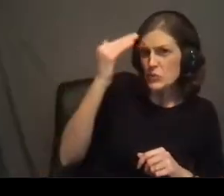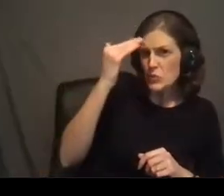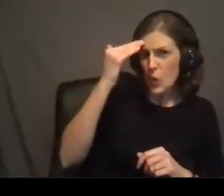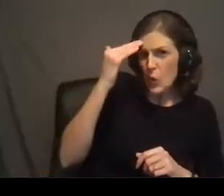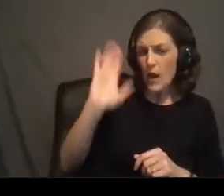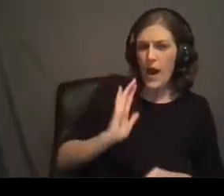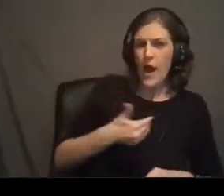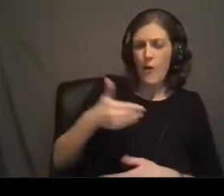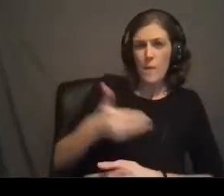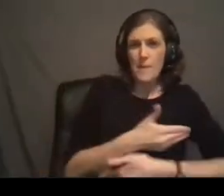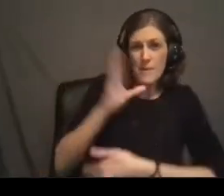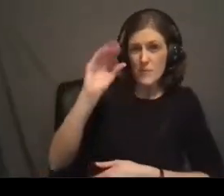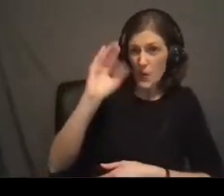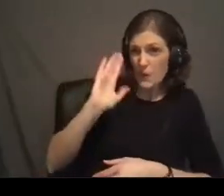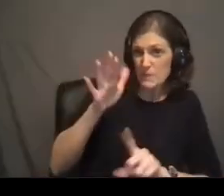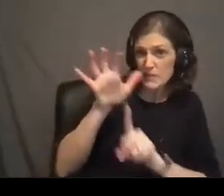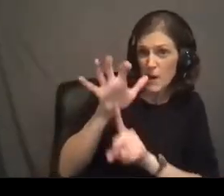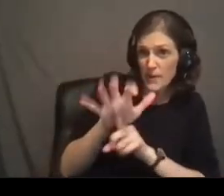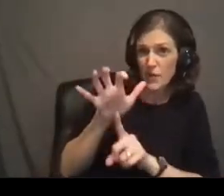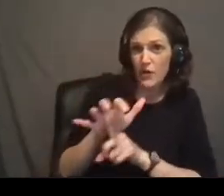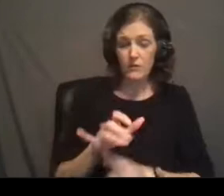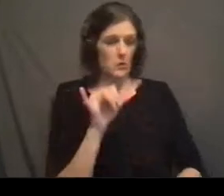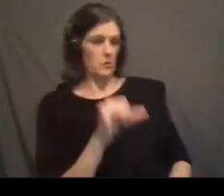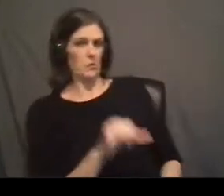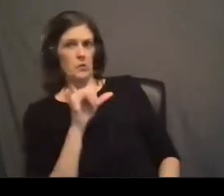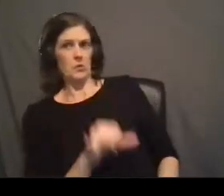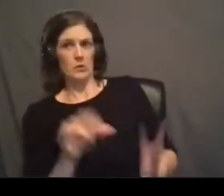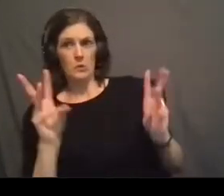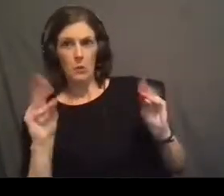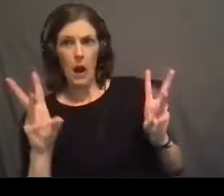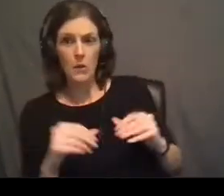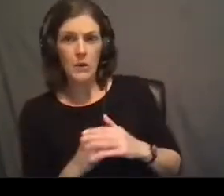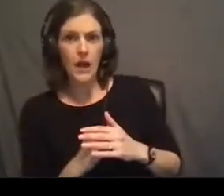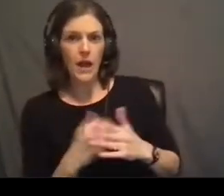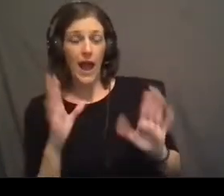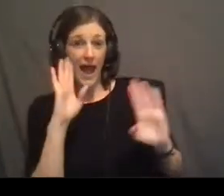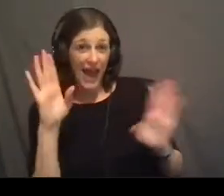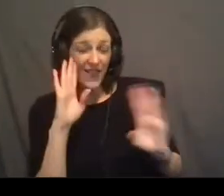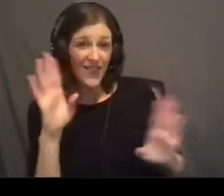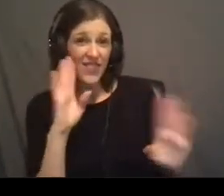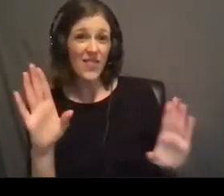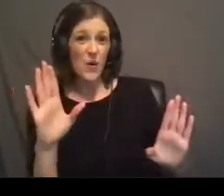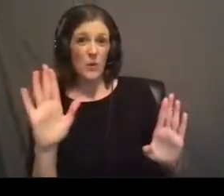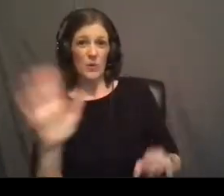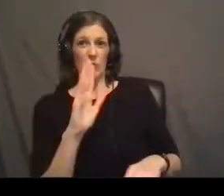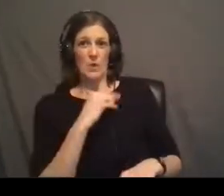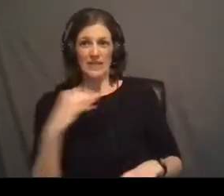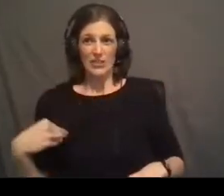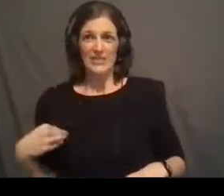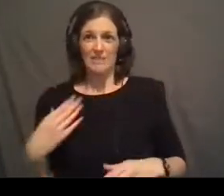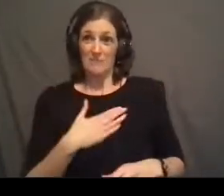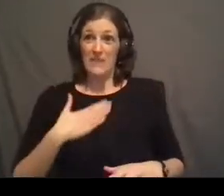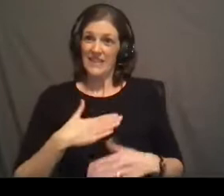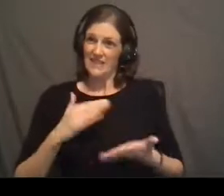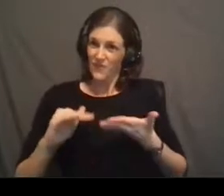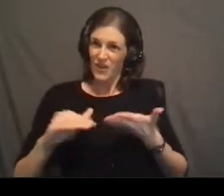baby boy would be so popular? Oh, whoa. Hello, your majesties. Please forgive us.